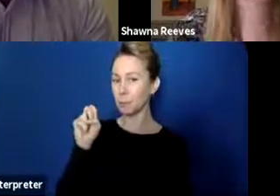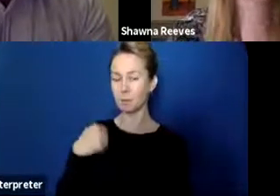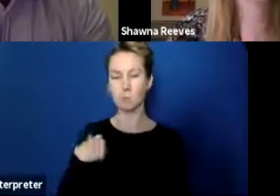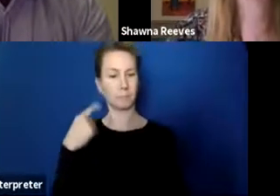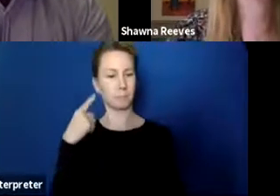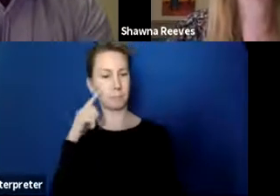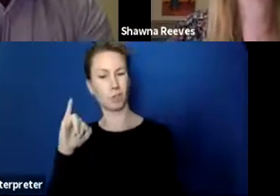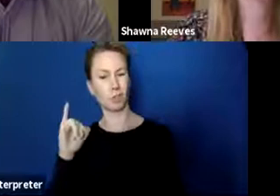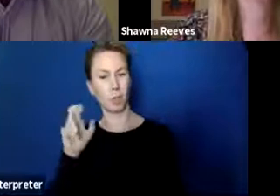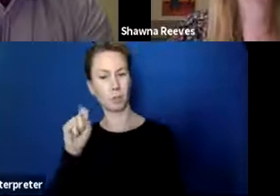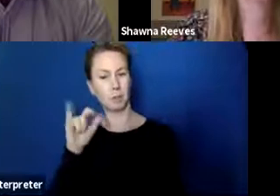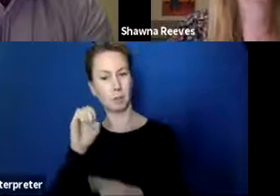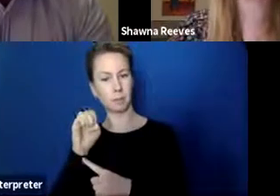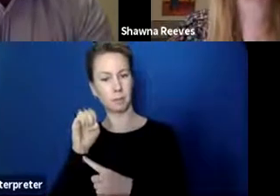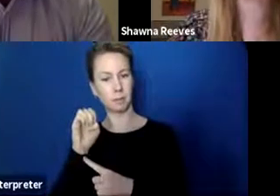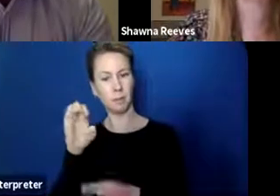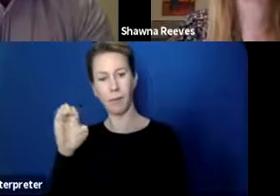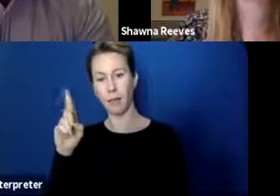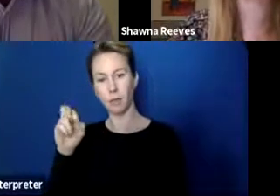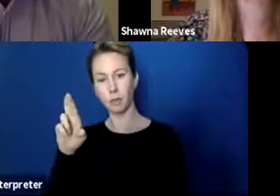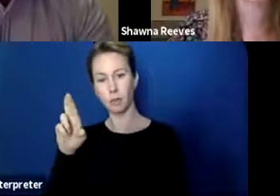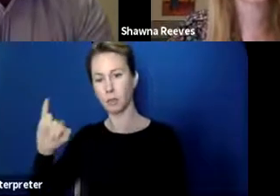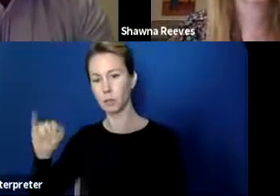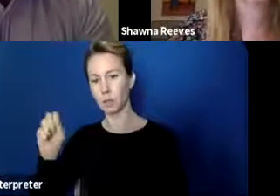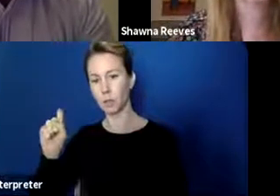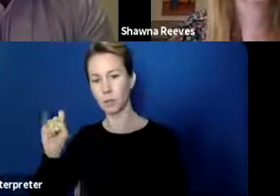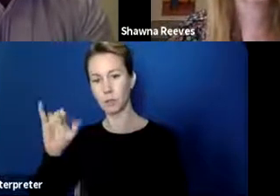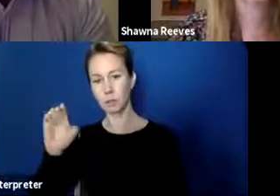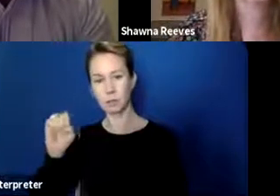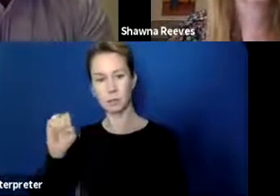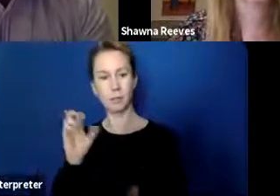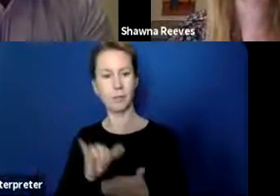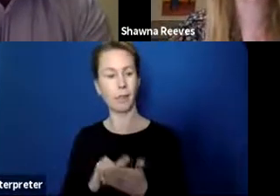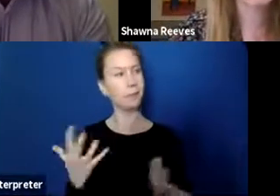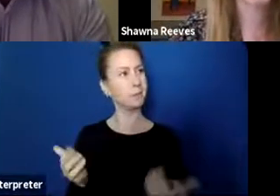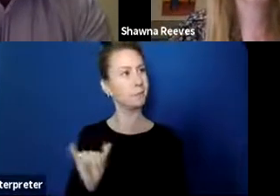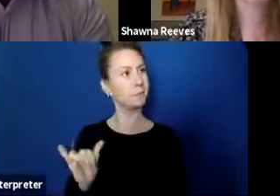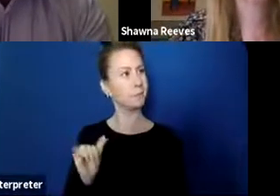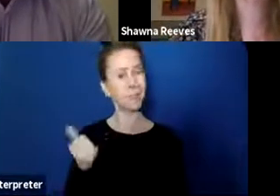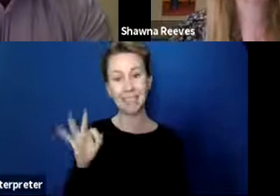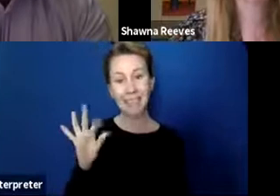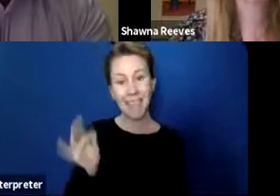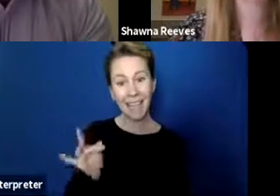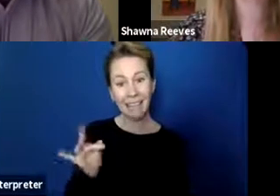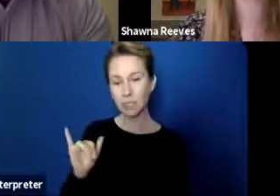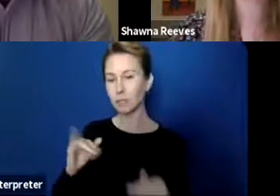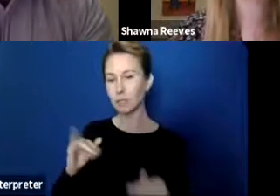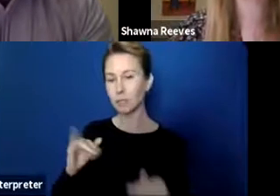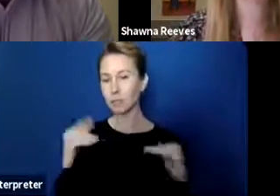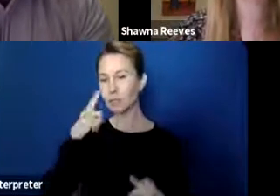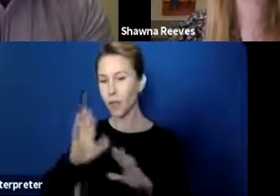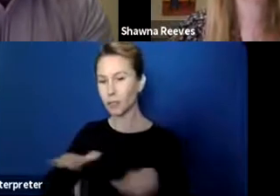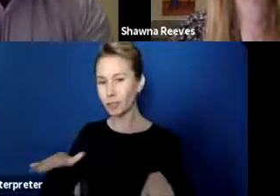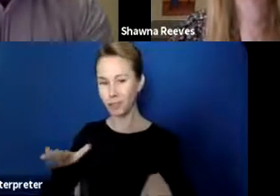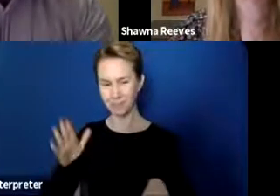we can improve on and that we can share through that network. So I really like the term when we talk about elder abuse. I like the